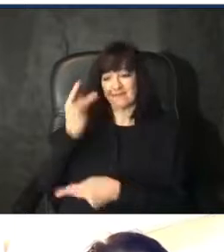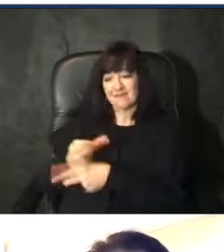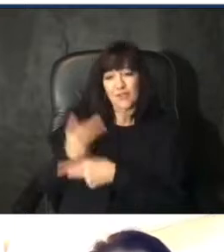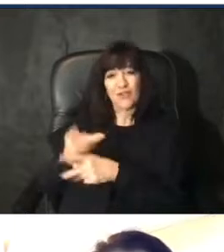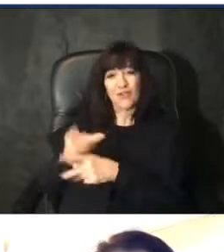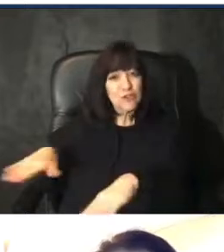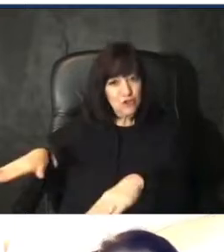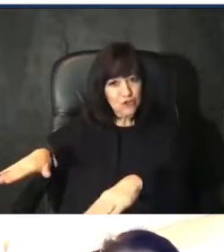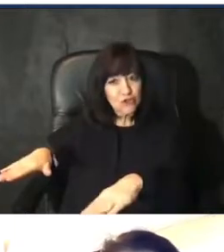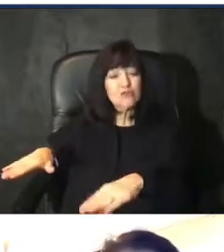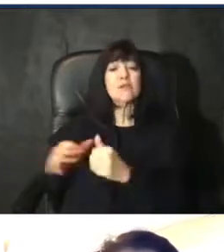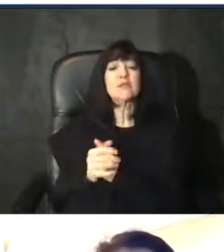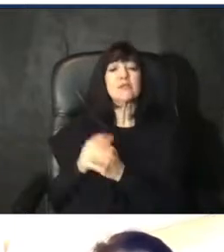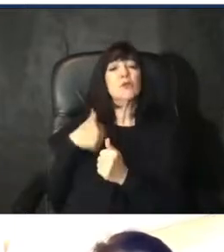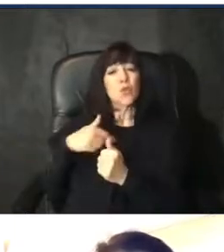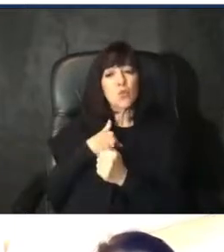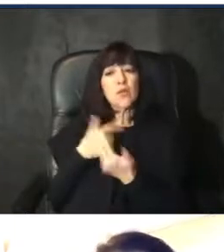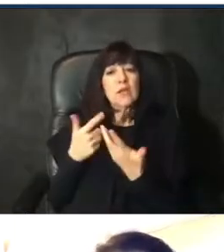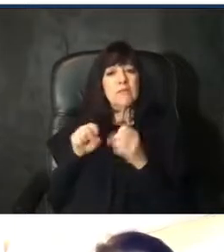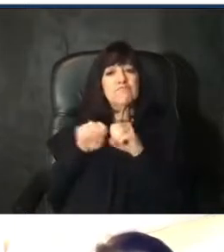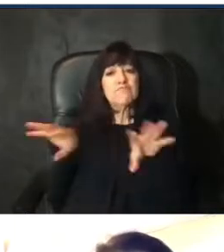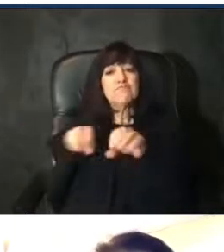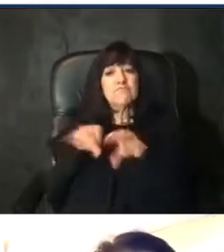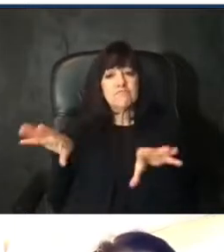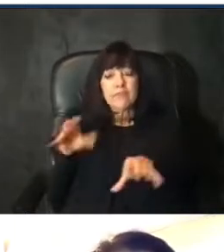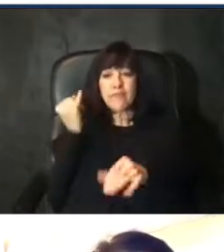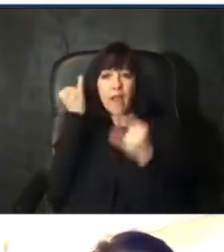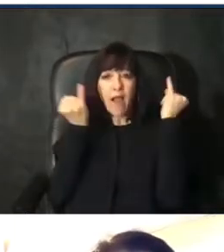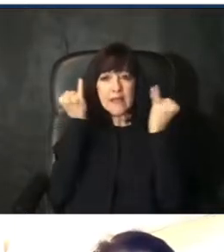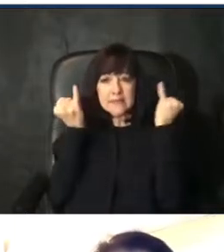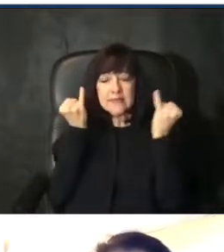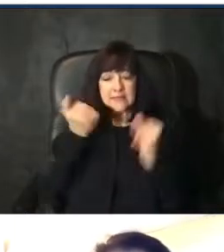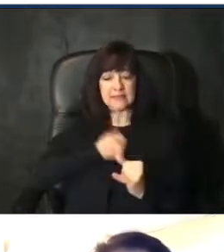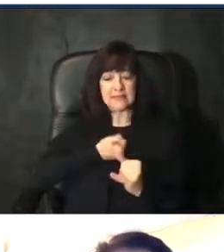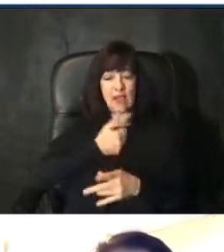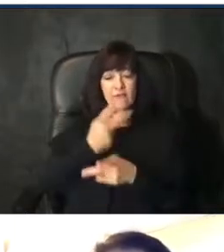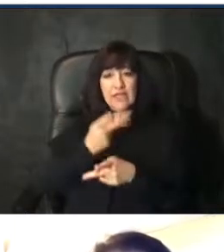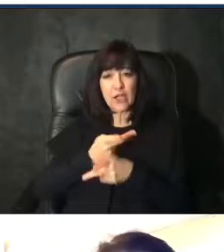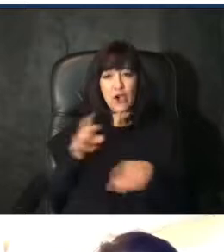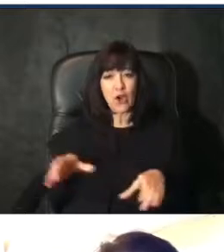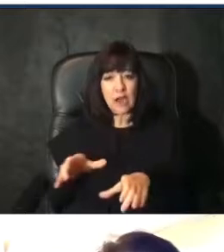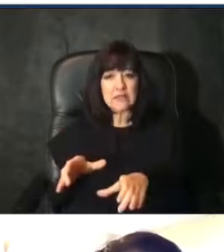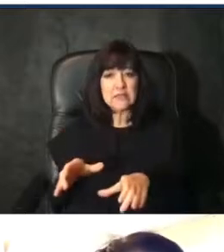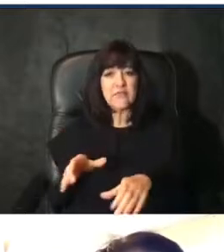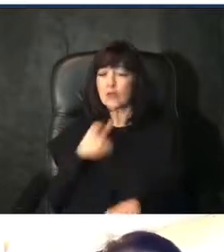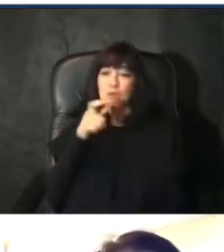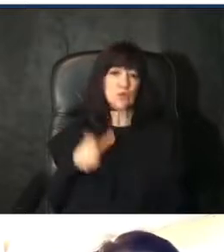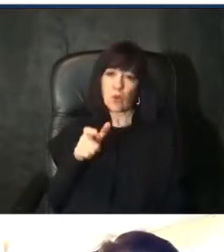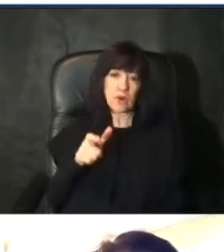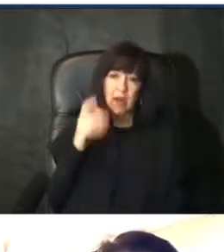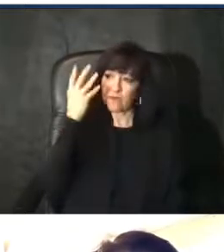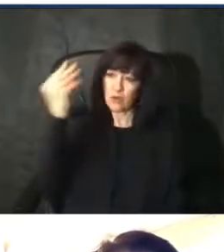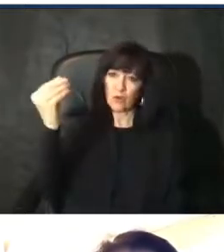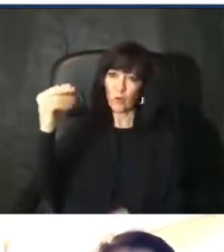different self-care activities, again, that are free or cheap and that you can do at home, that you don't have to go get your nails done. That's not necessarily